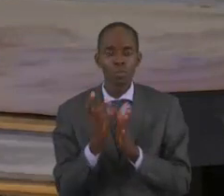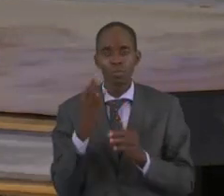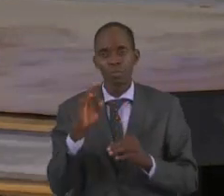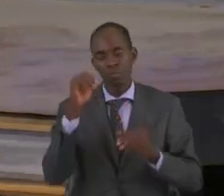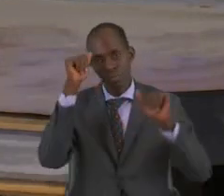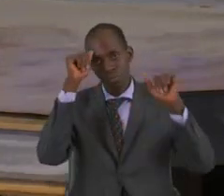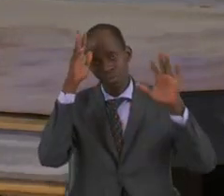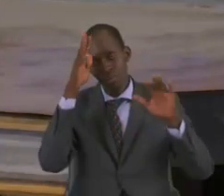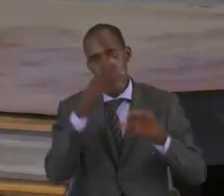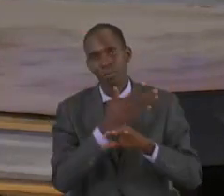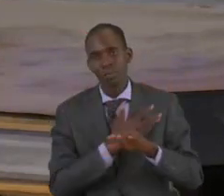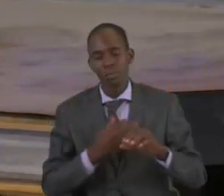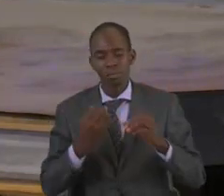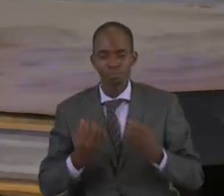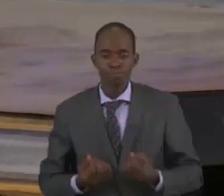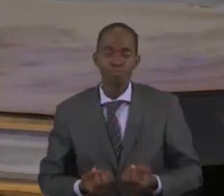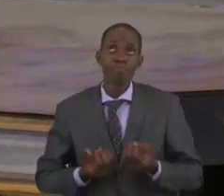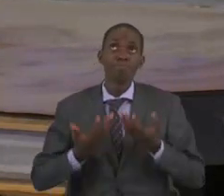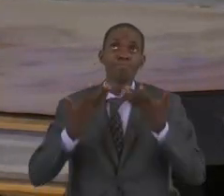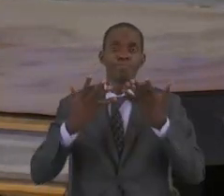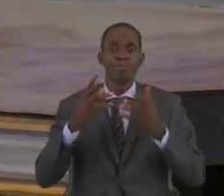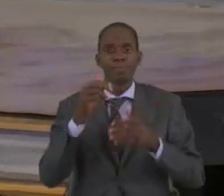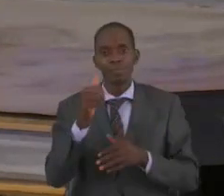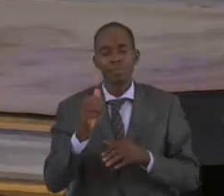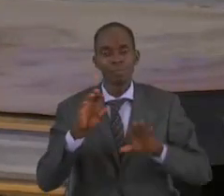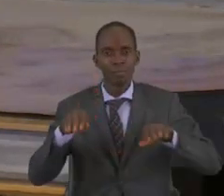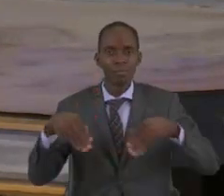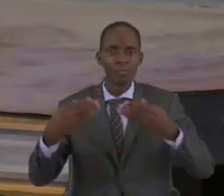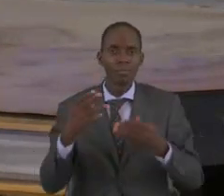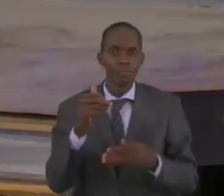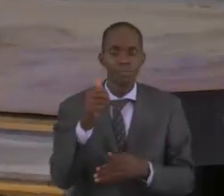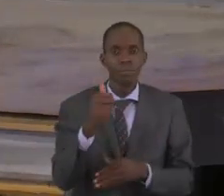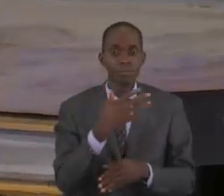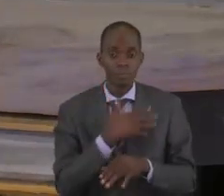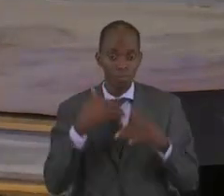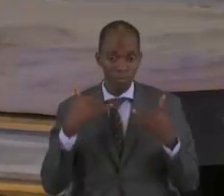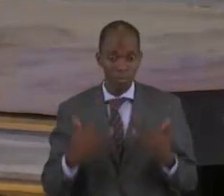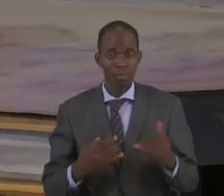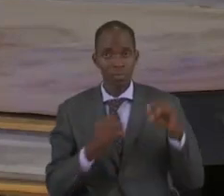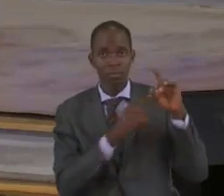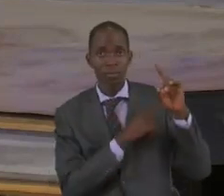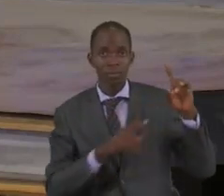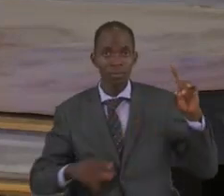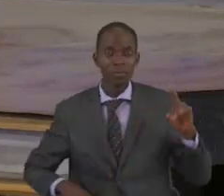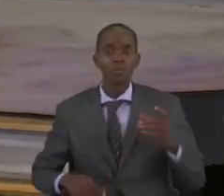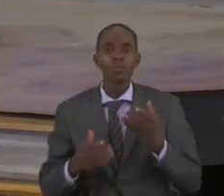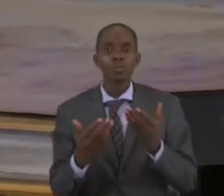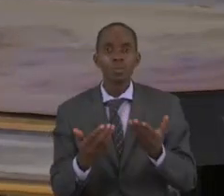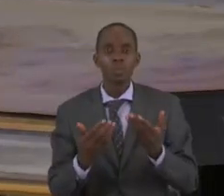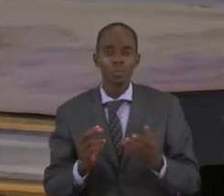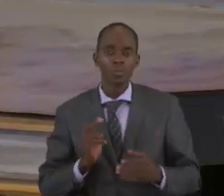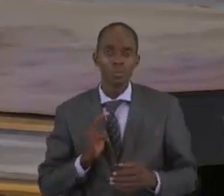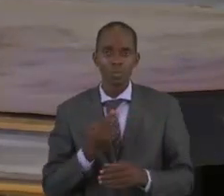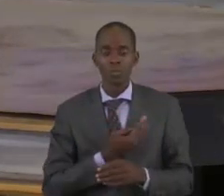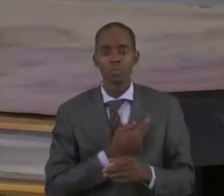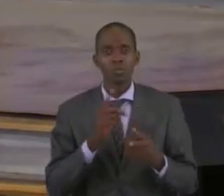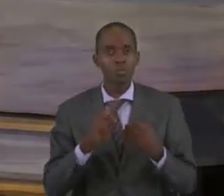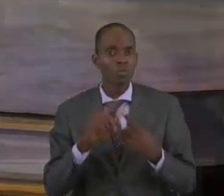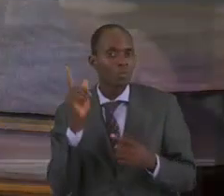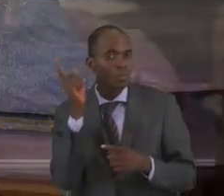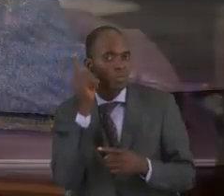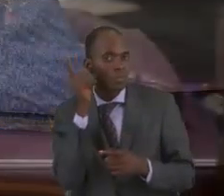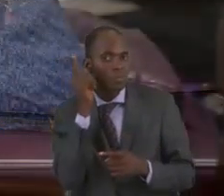he sacrificed himself, he gave himself, and now the Lord wants us to listen